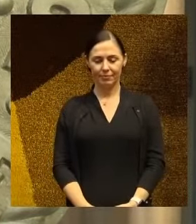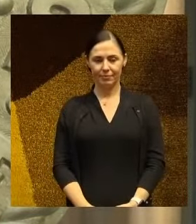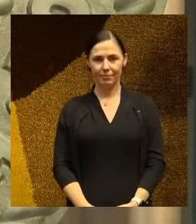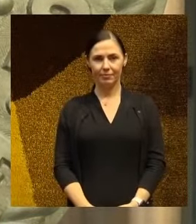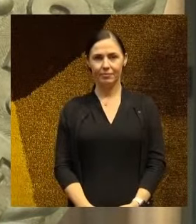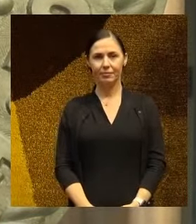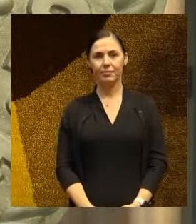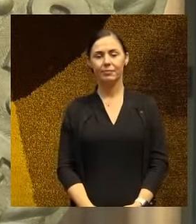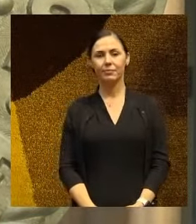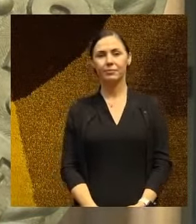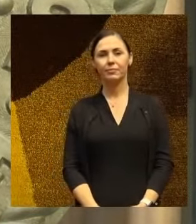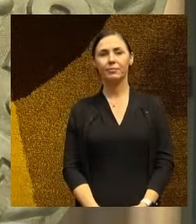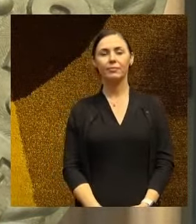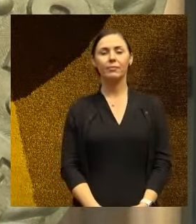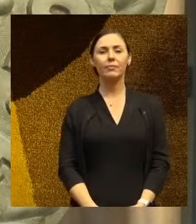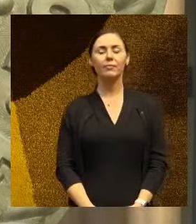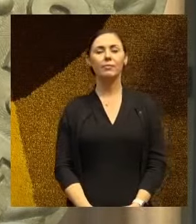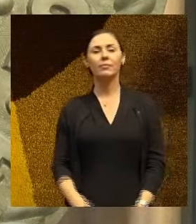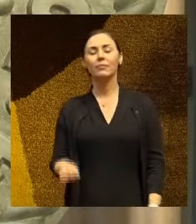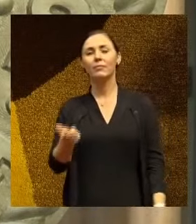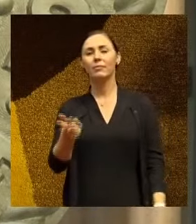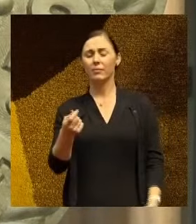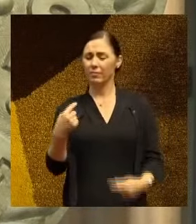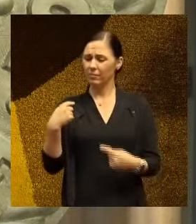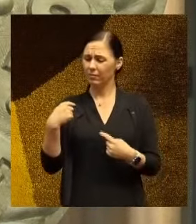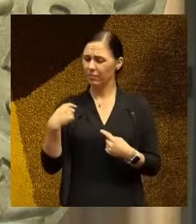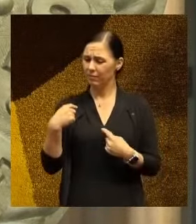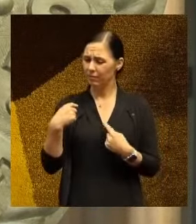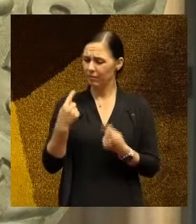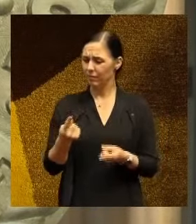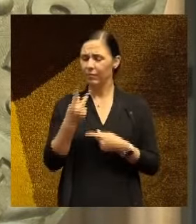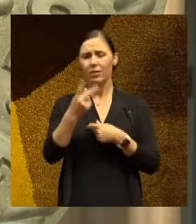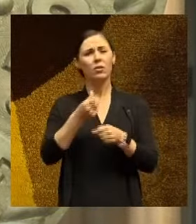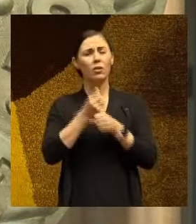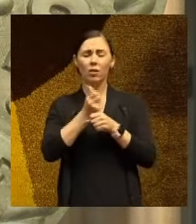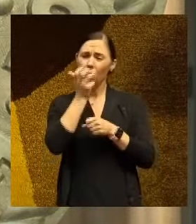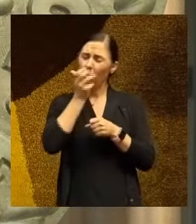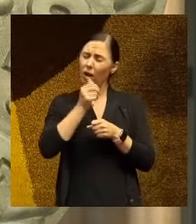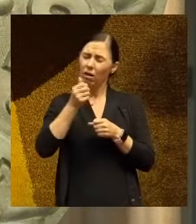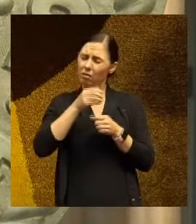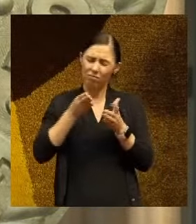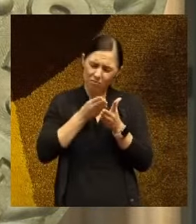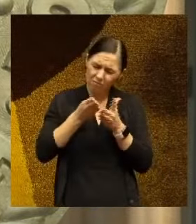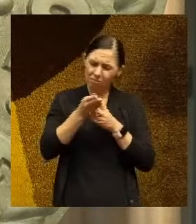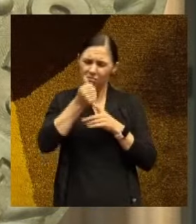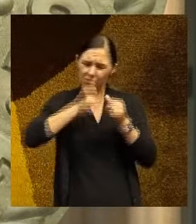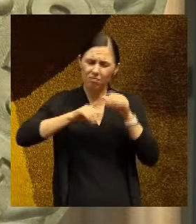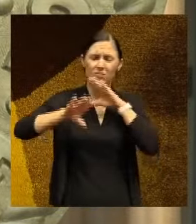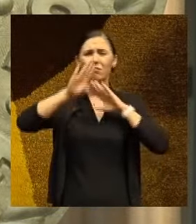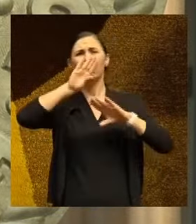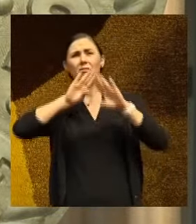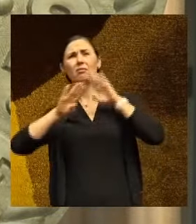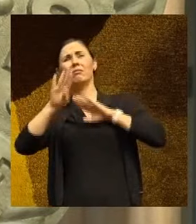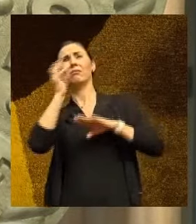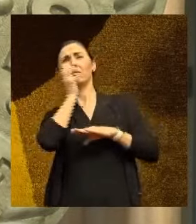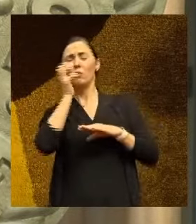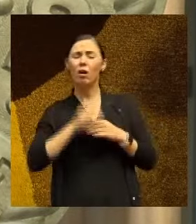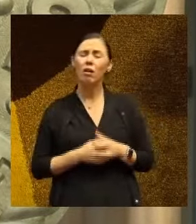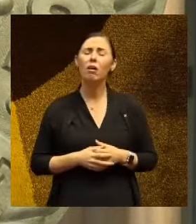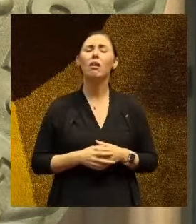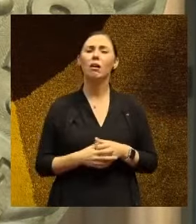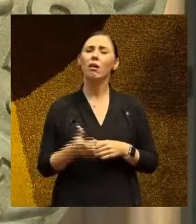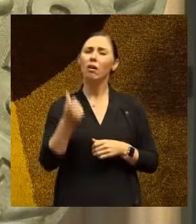We've endured tremendous hardship over the last 2 years. Throughout the pandemic, we've